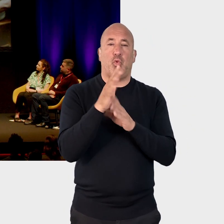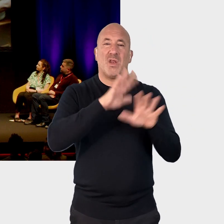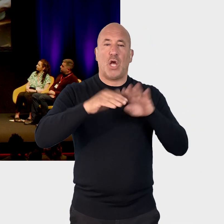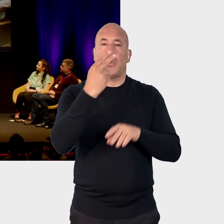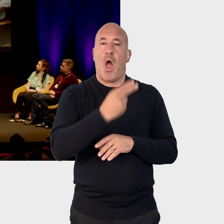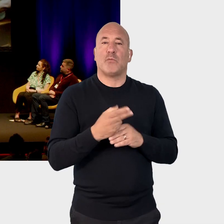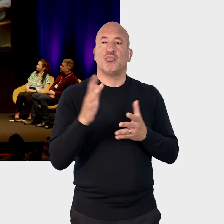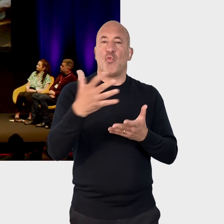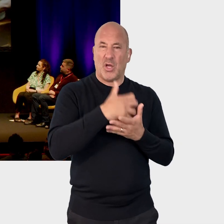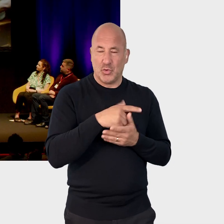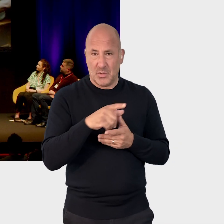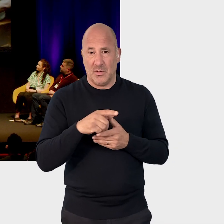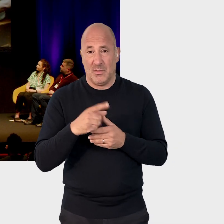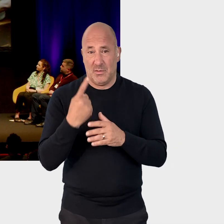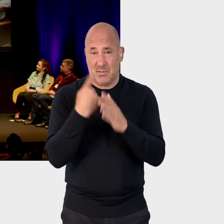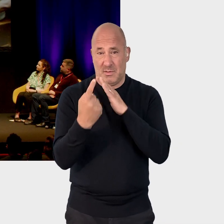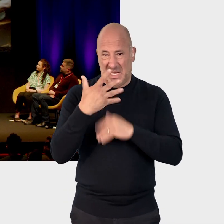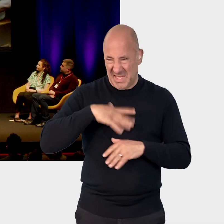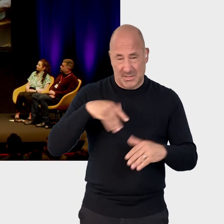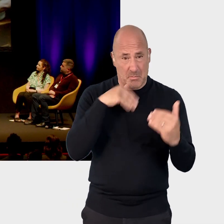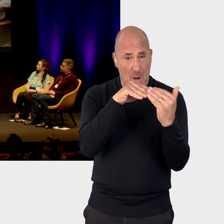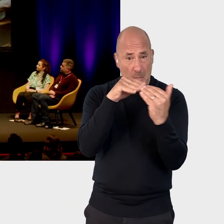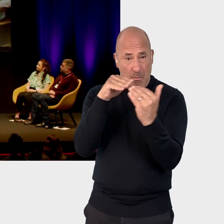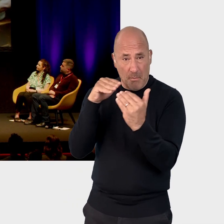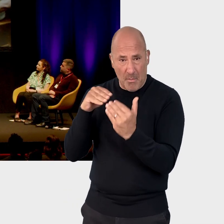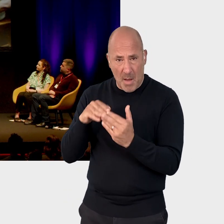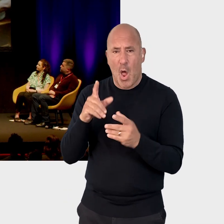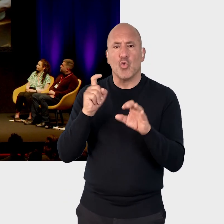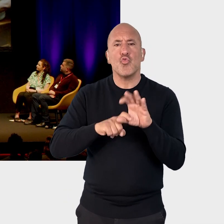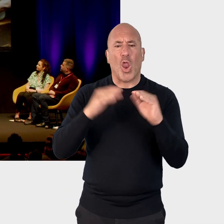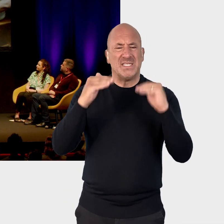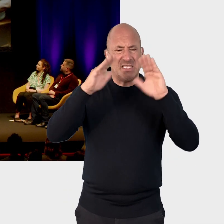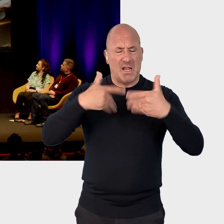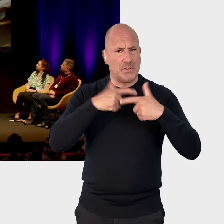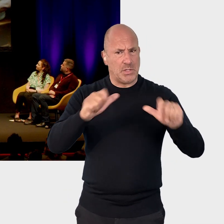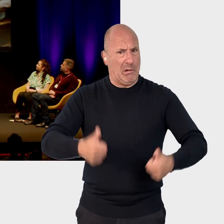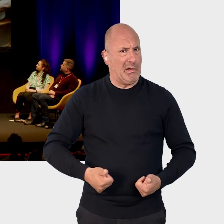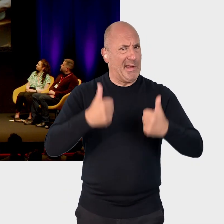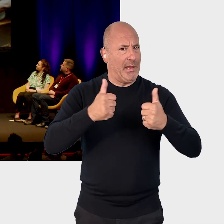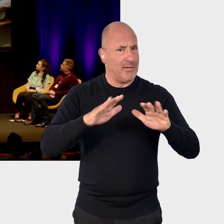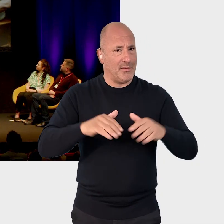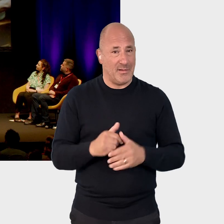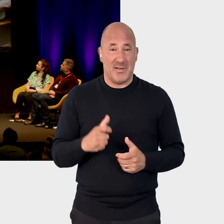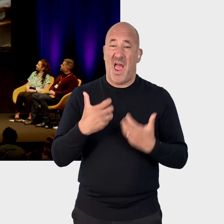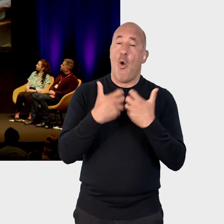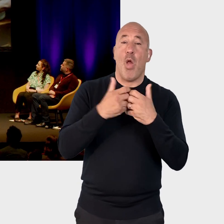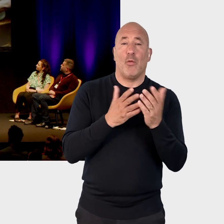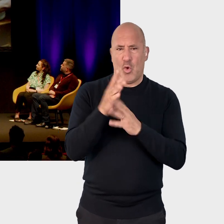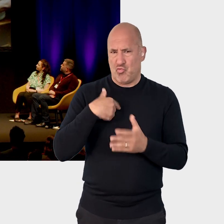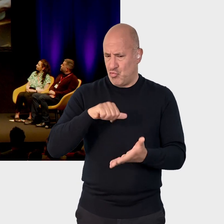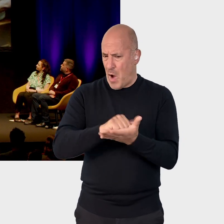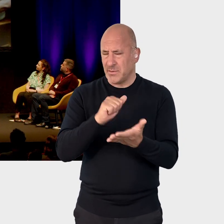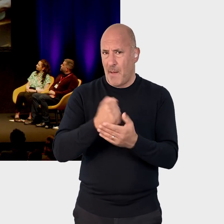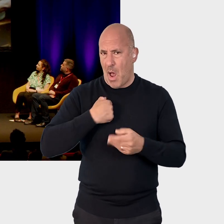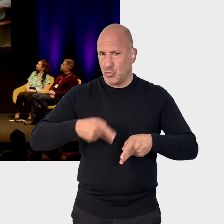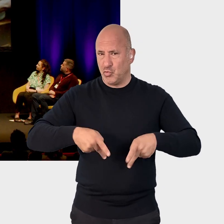workshops inspired by the National Art Collection, a host of individual needs were met, whilst not wavering on quality or delivery. This